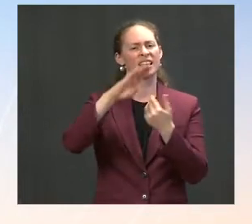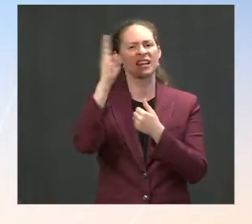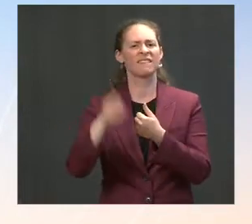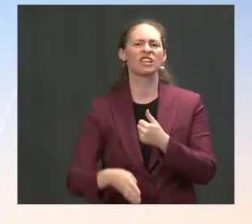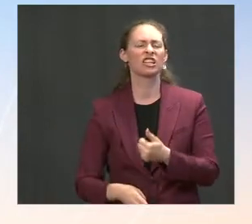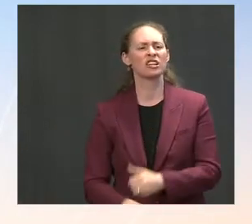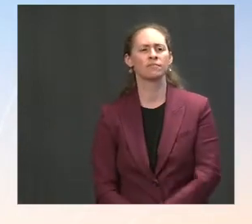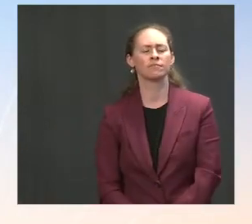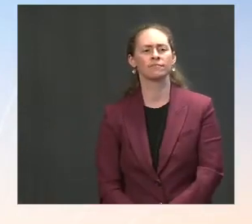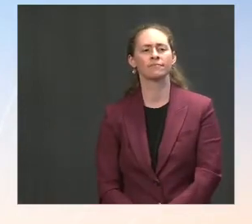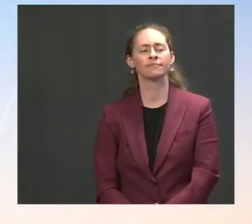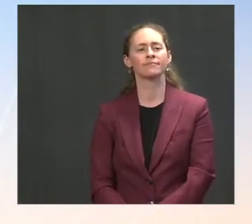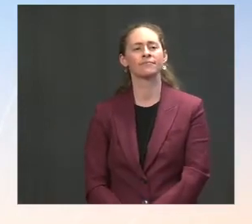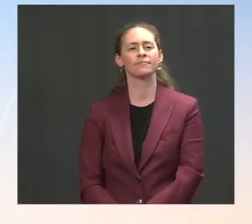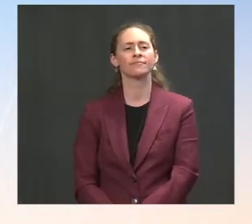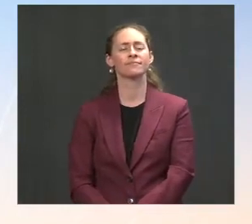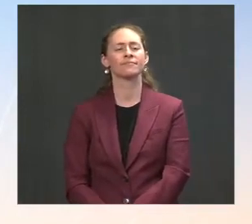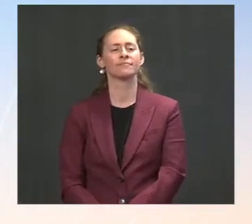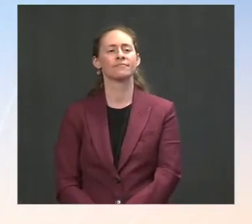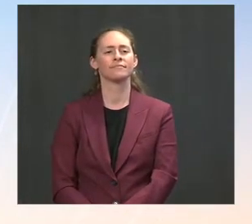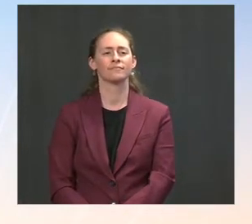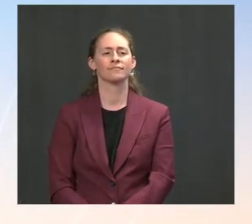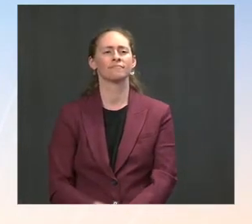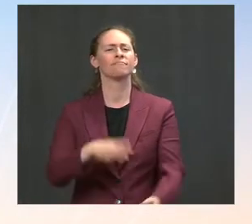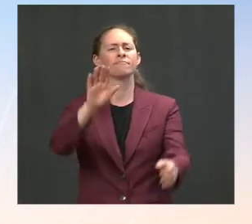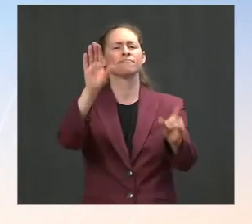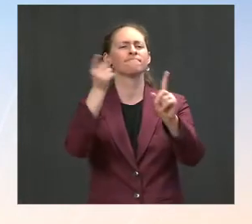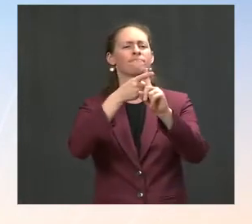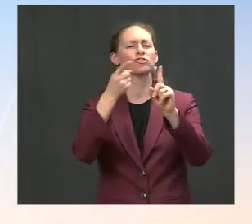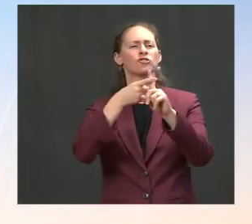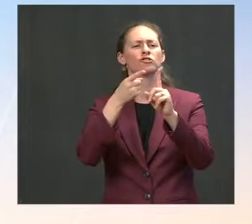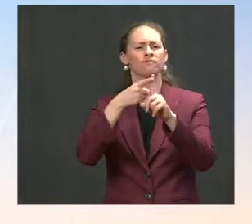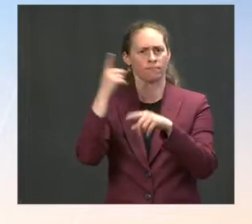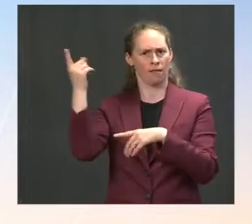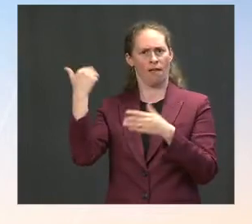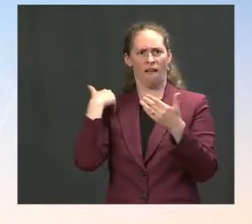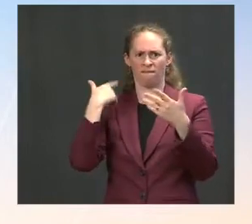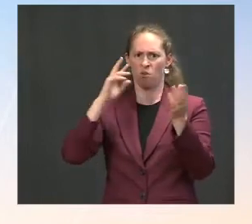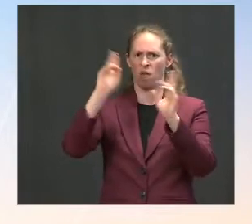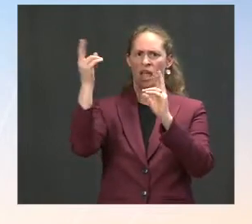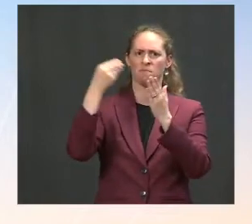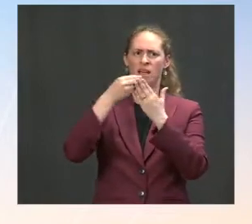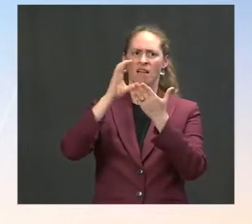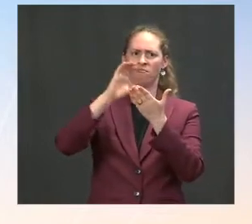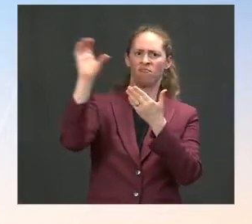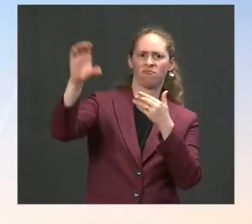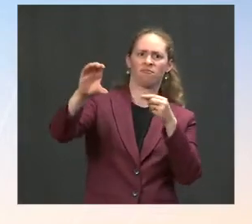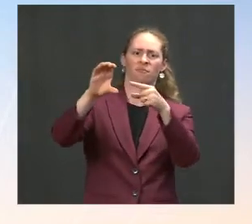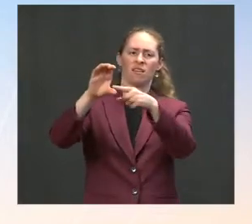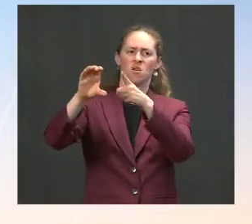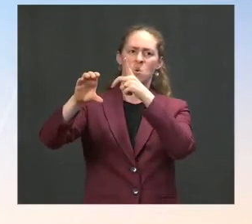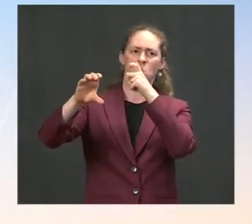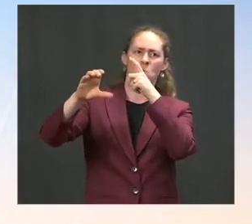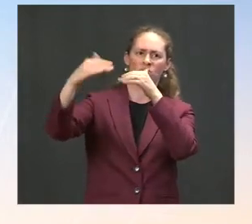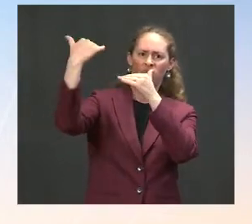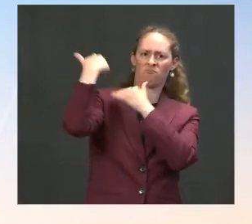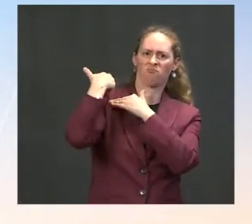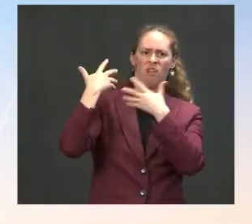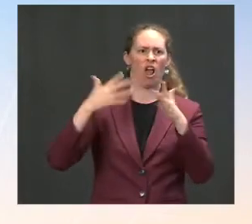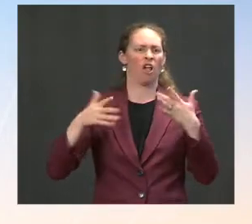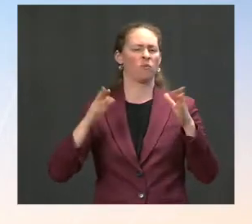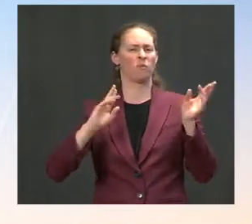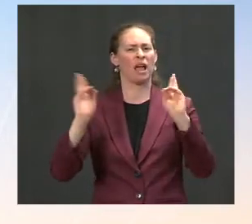Well, first I would say the president has proposed a way to pay for his proposals, which is something that is a fiscally responsible step. Some of